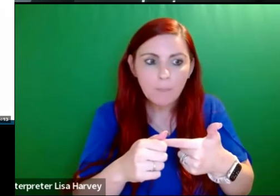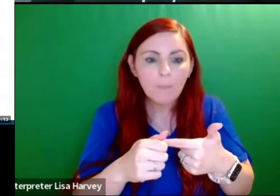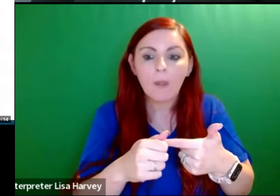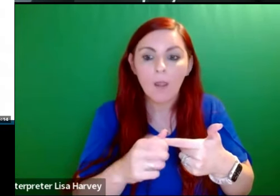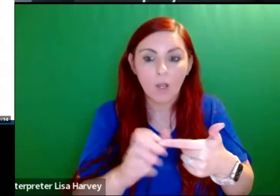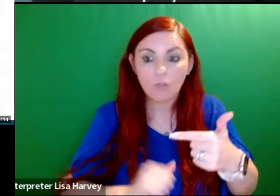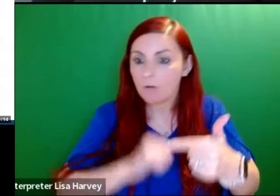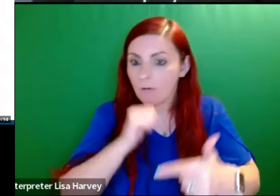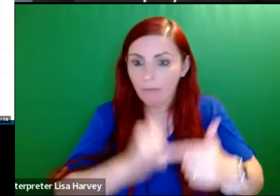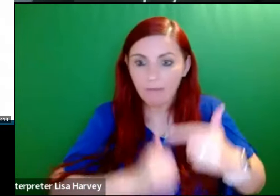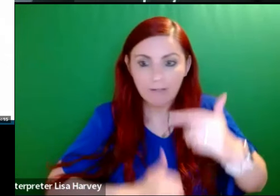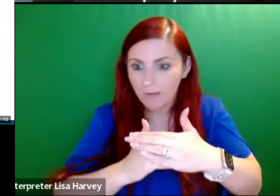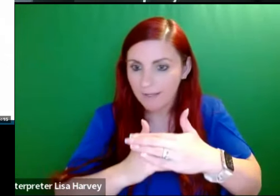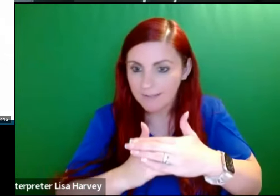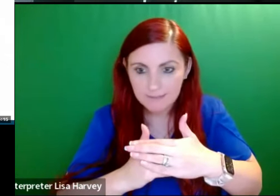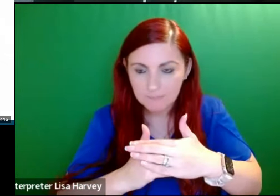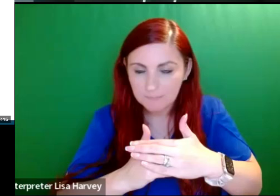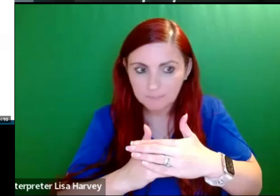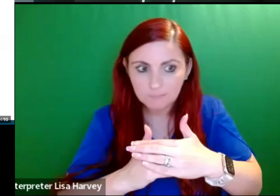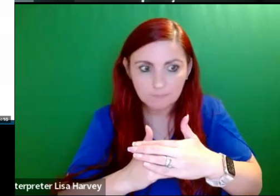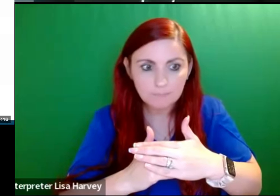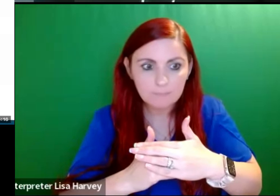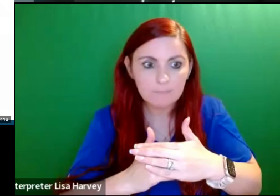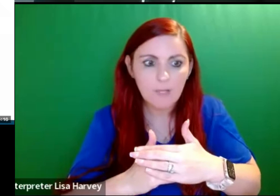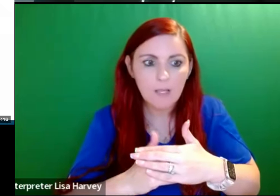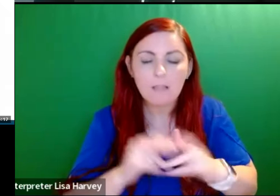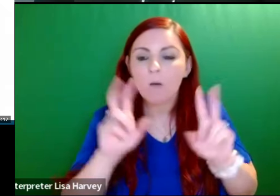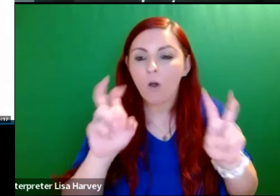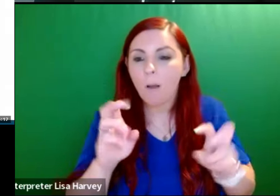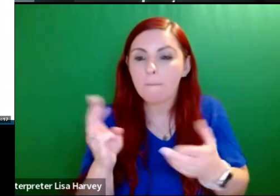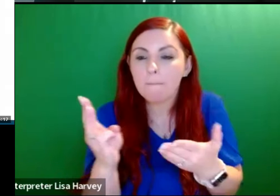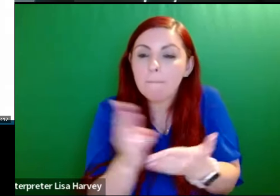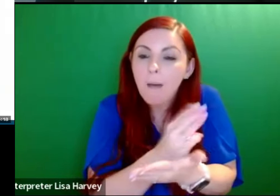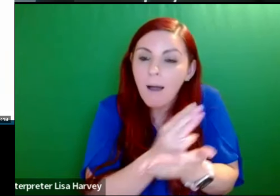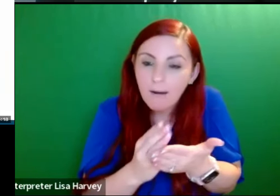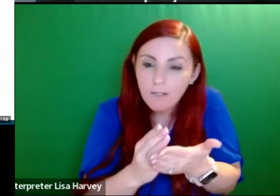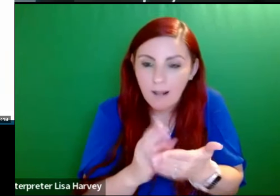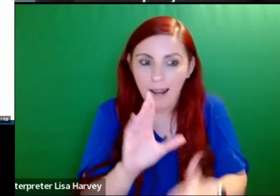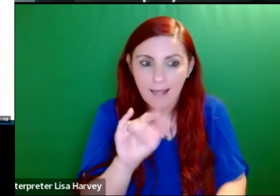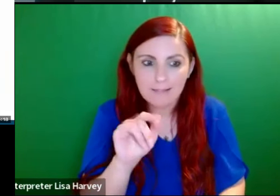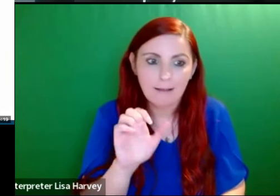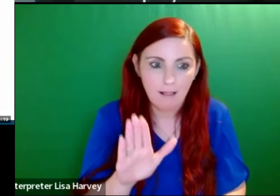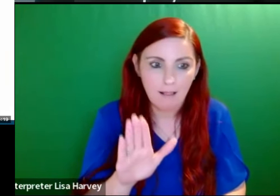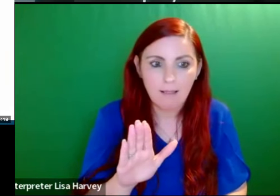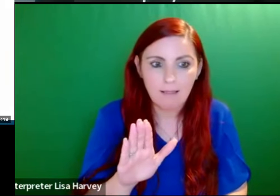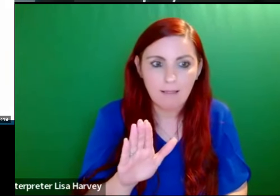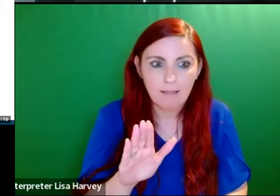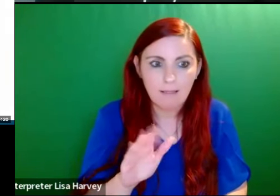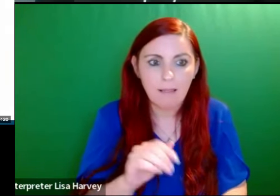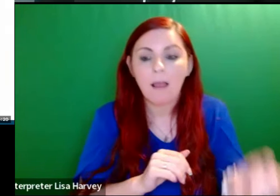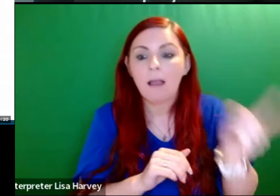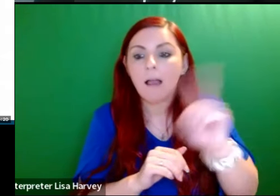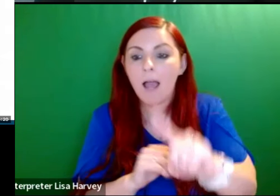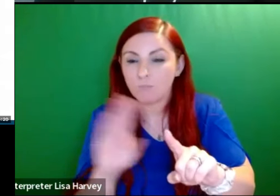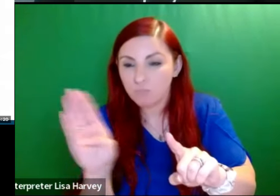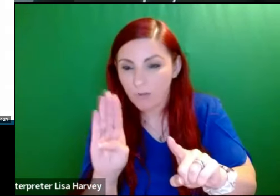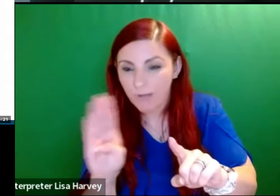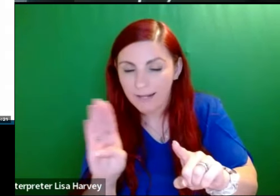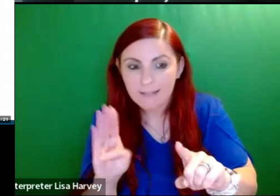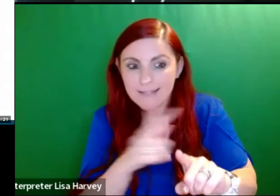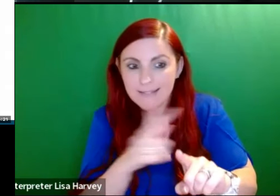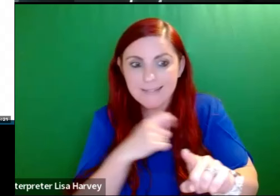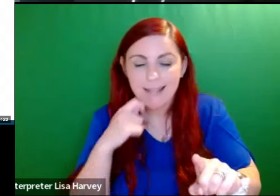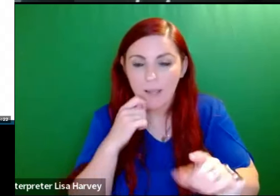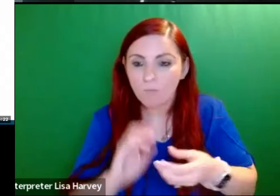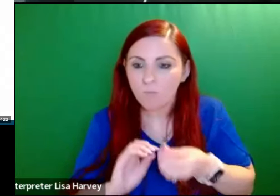unconstrained signs. So these are what Johnson and Chambry call partly lexical signs. And Brennan called them the productive